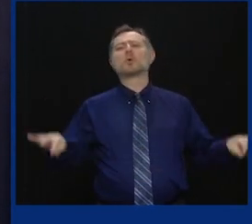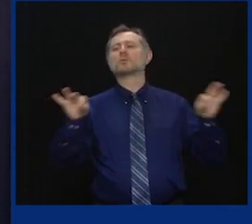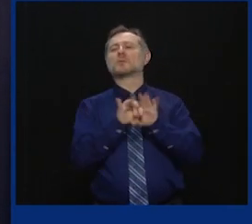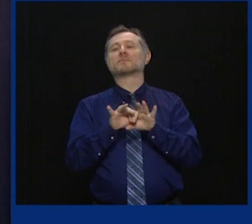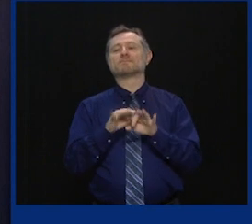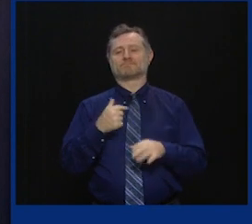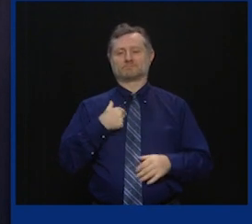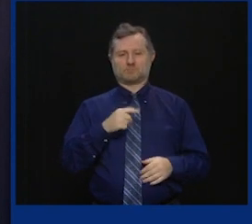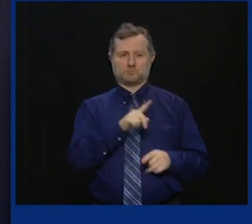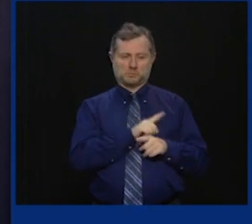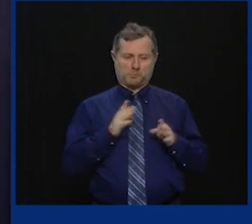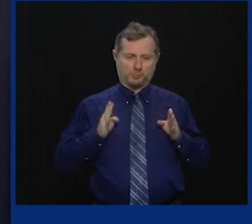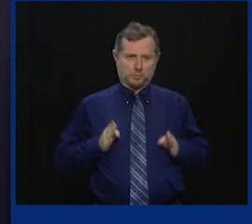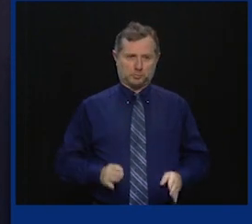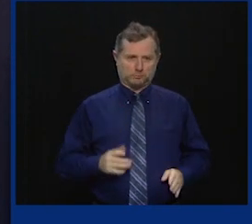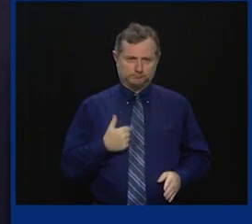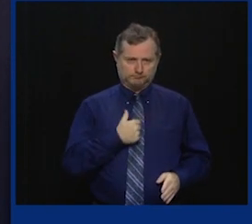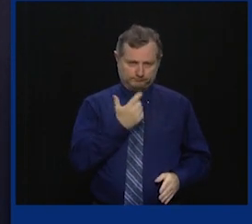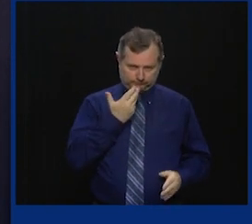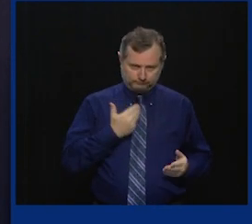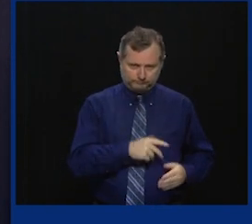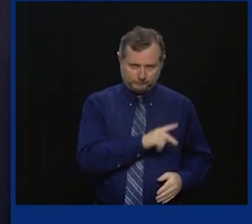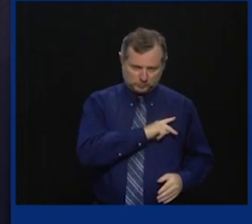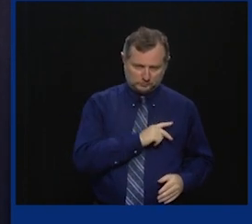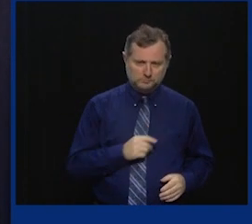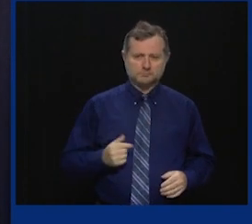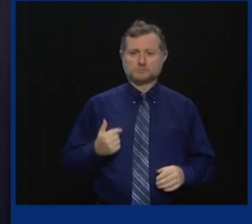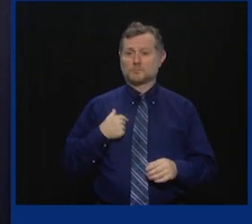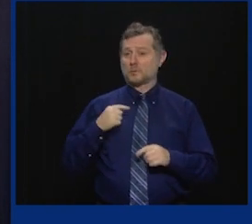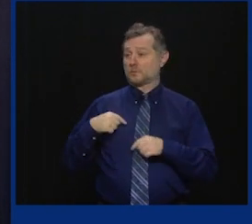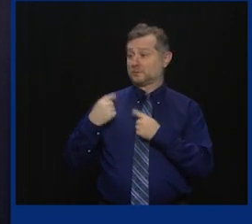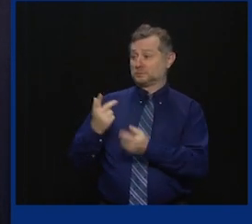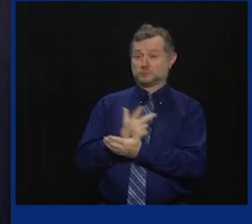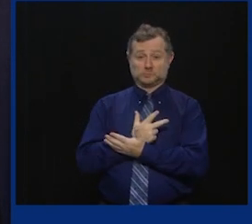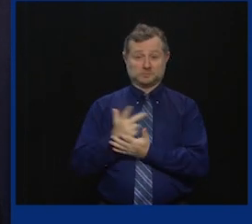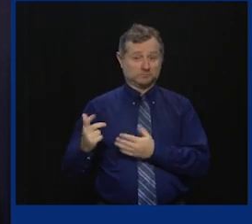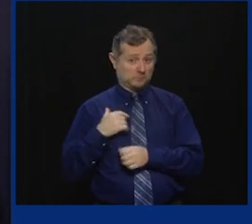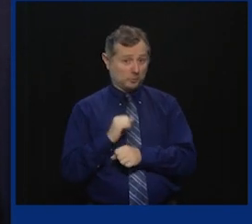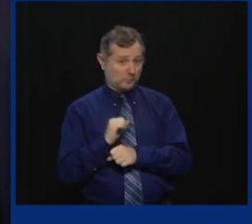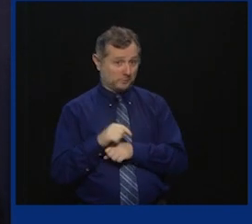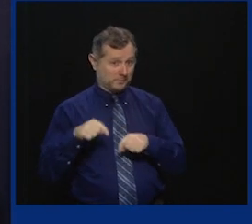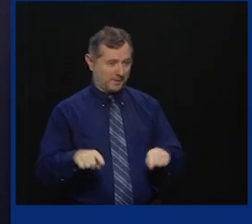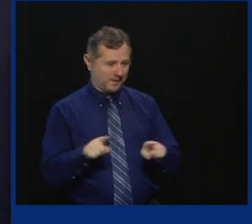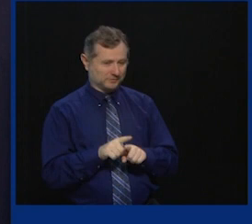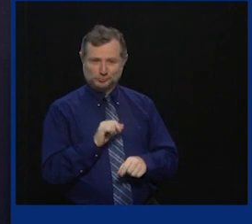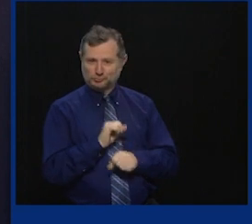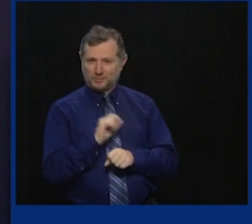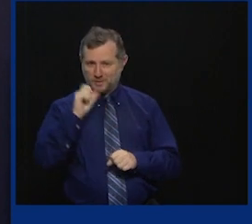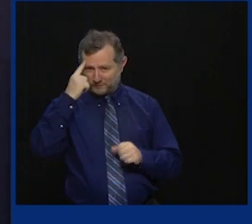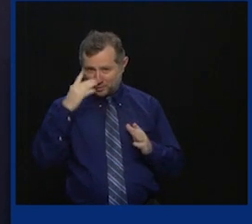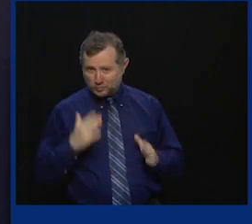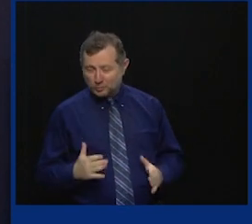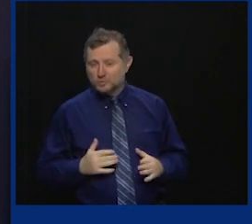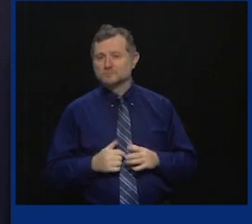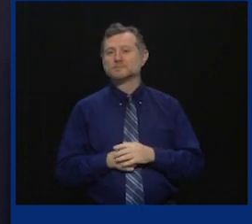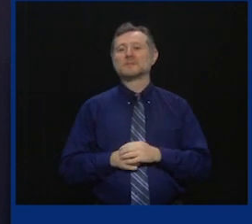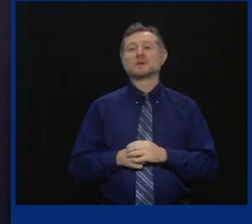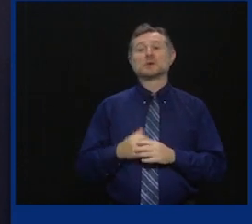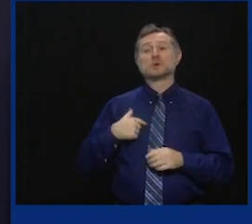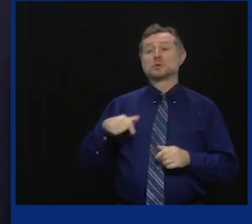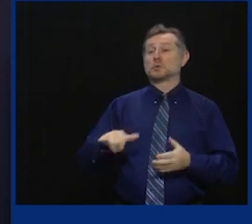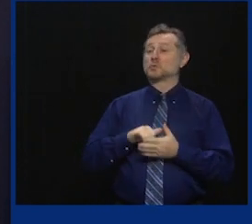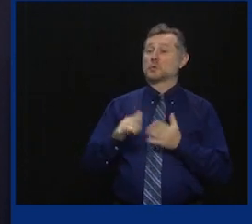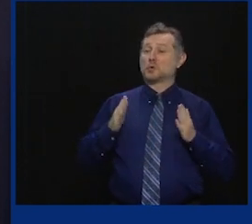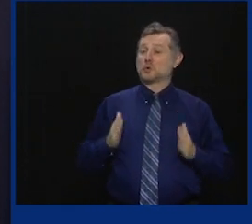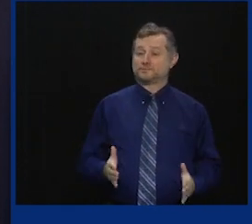start to get to know me better, it's been 3 weeks on the job, they definitely would not know the fact that it was exactly 50 years ago last